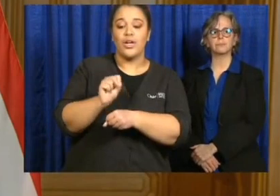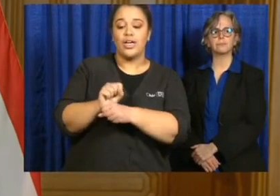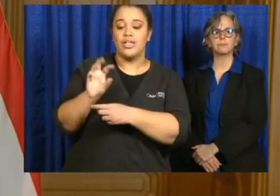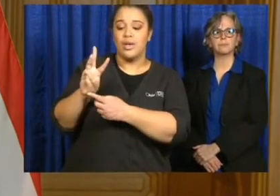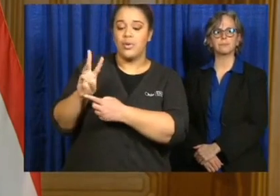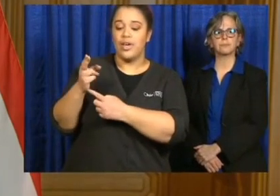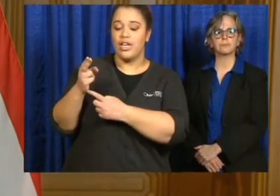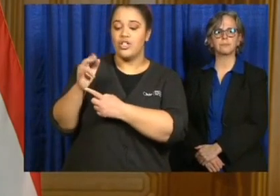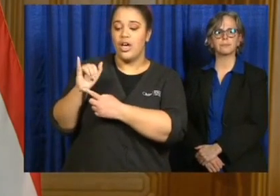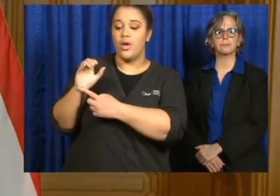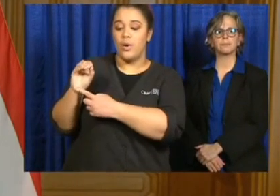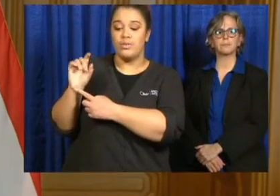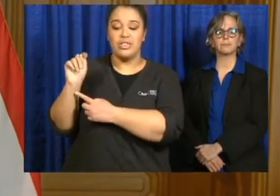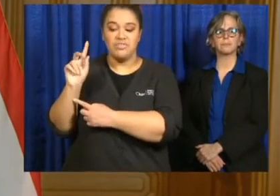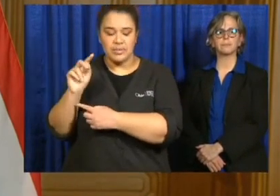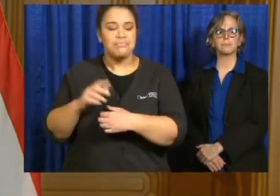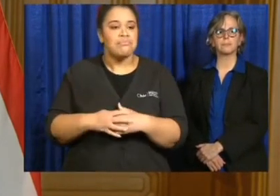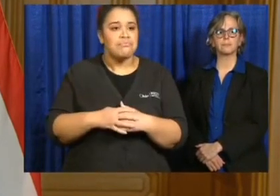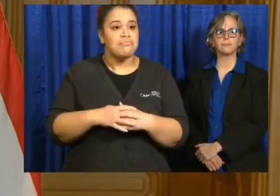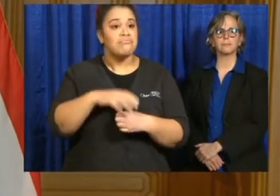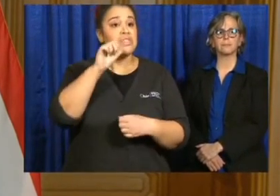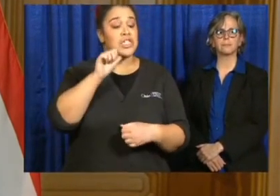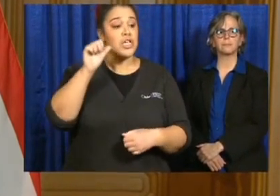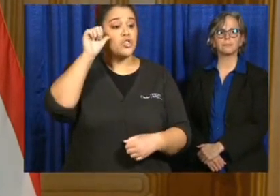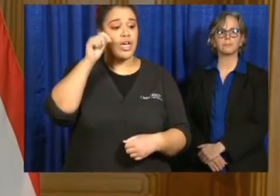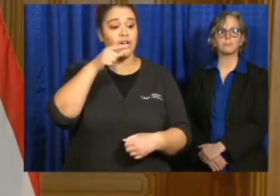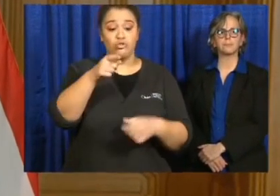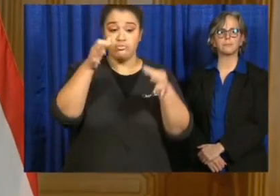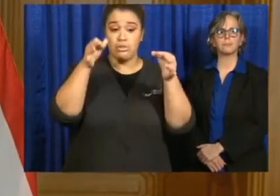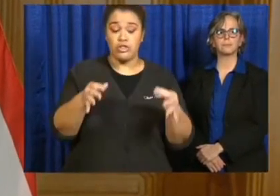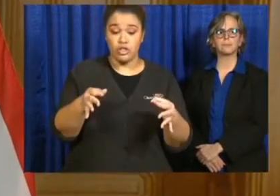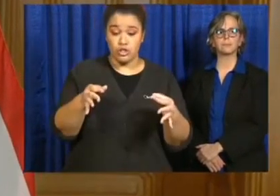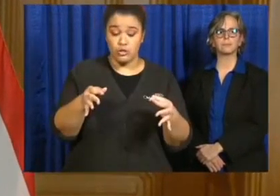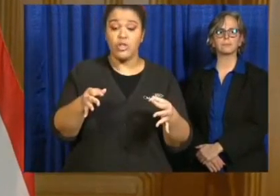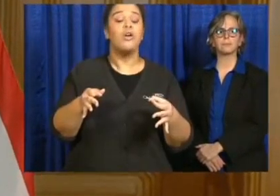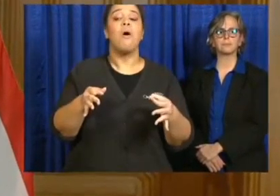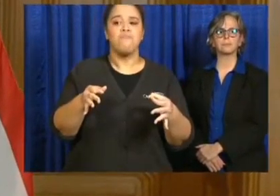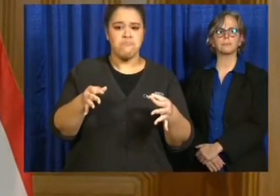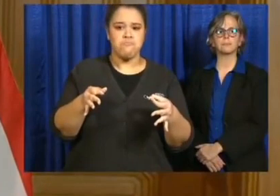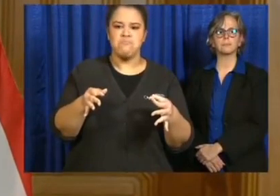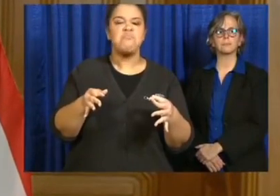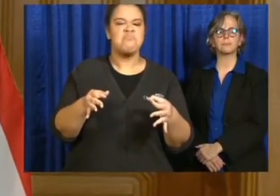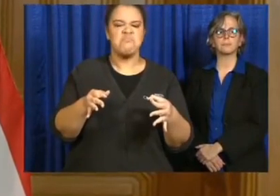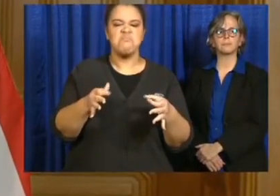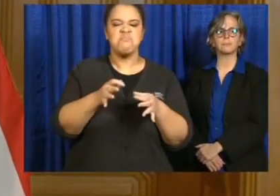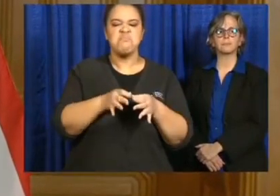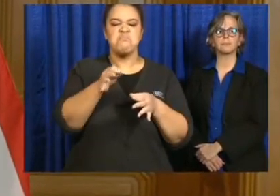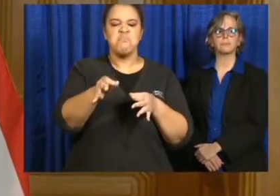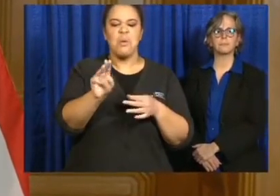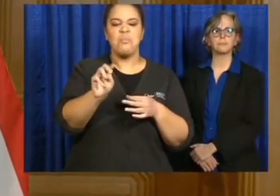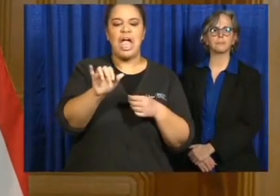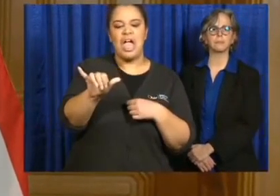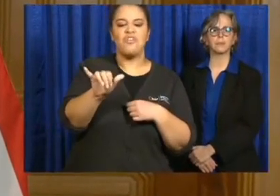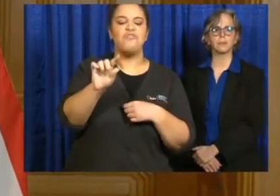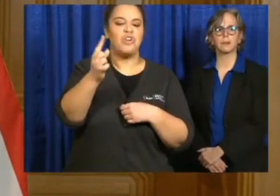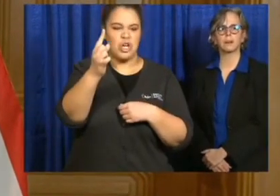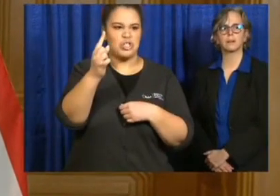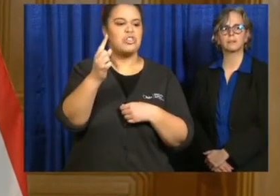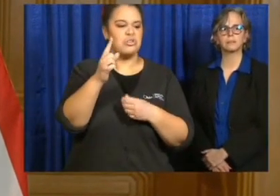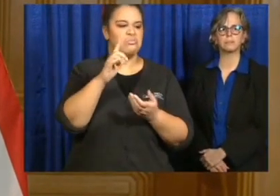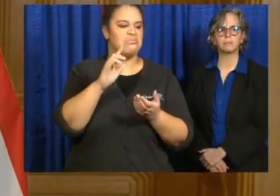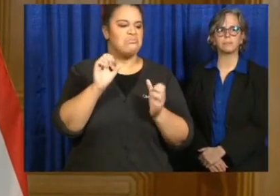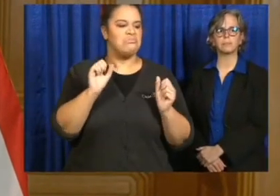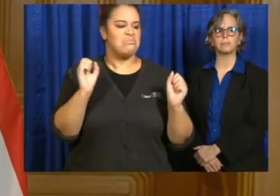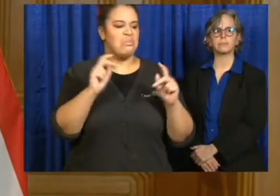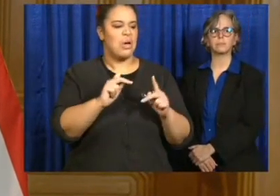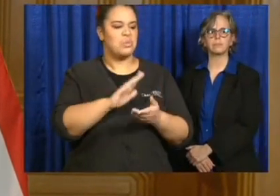yesterday to move the return to the physical classroom to May 1st A two-parter here. Have you received any